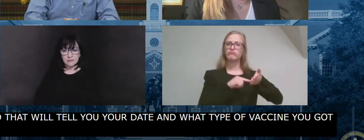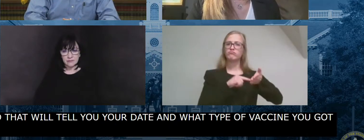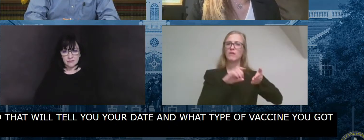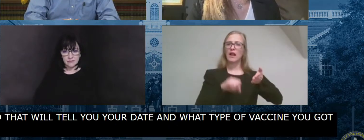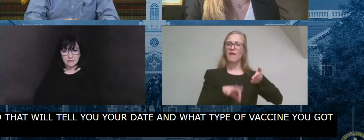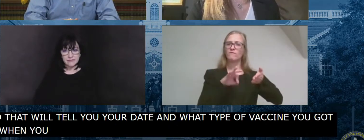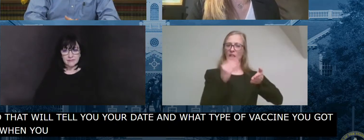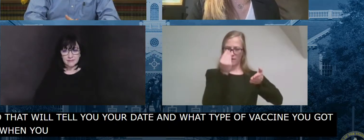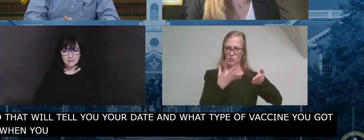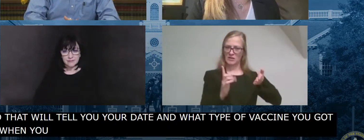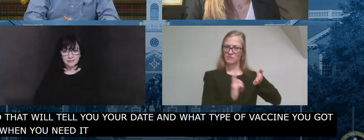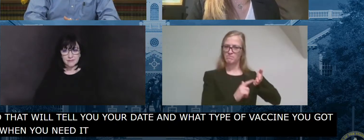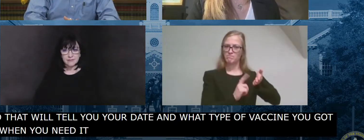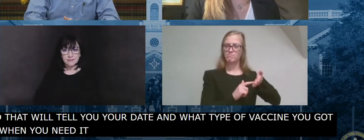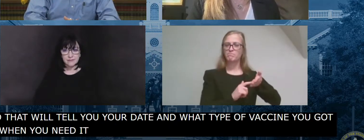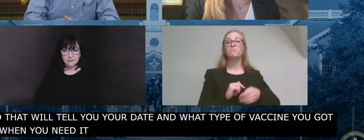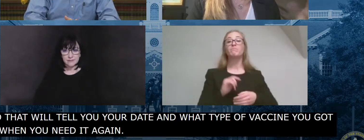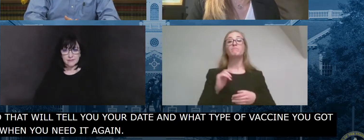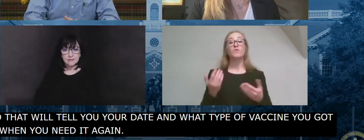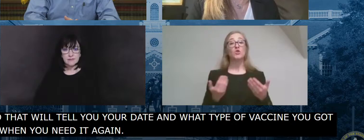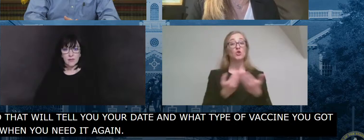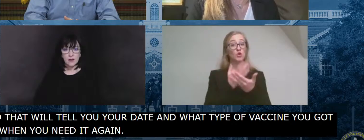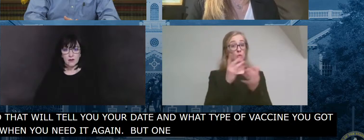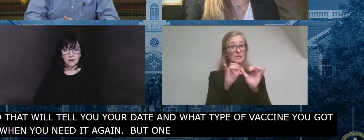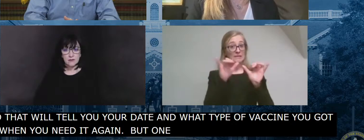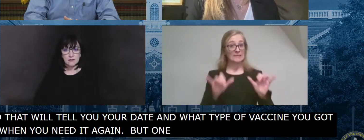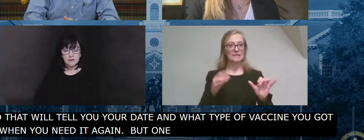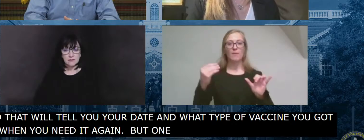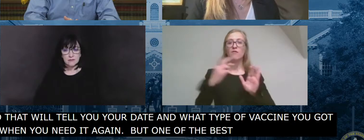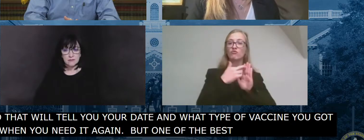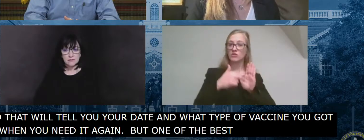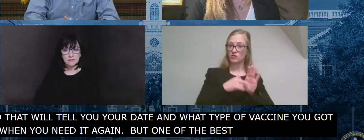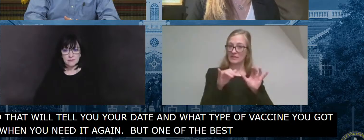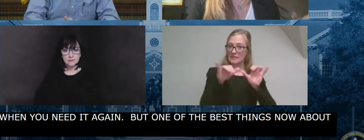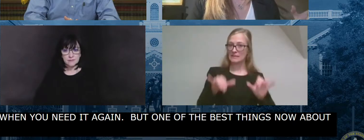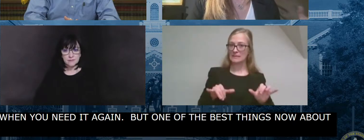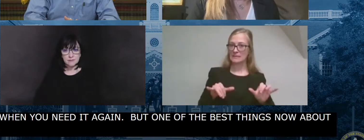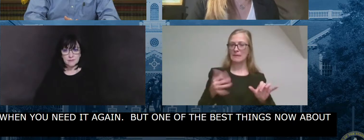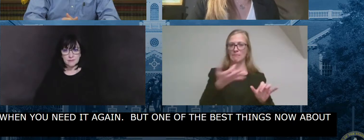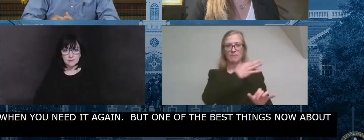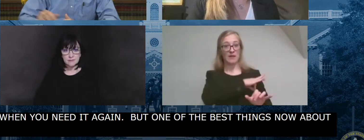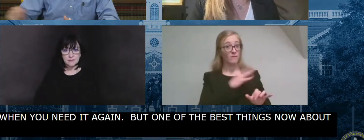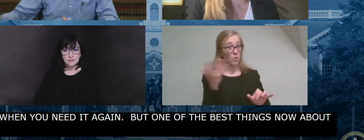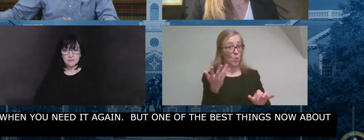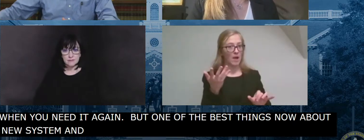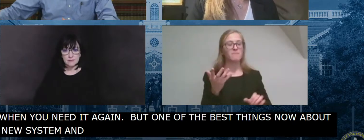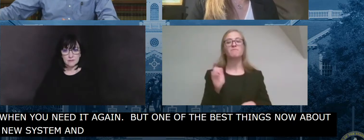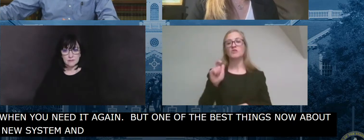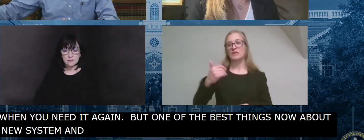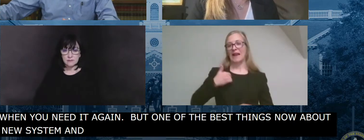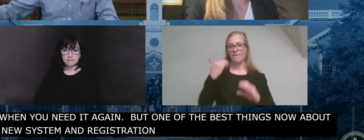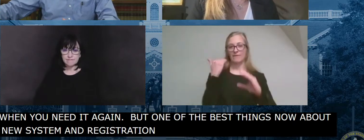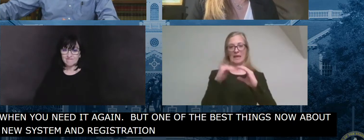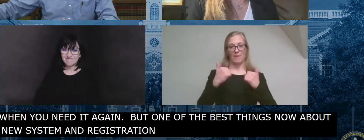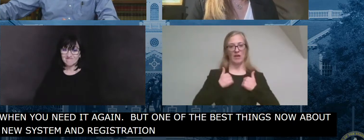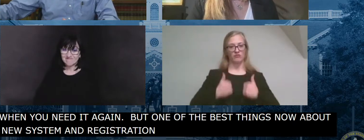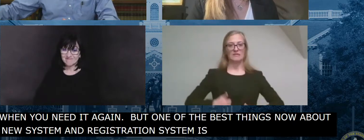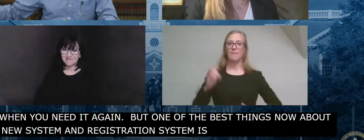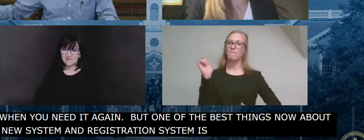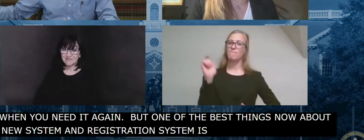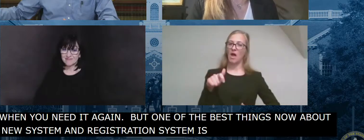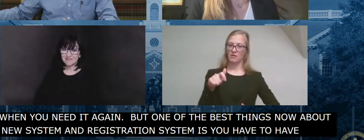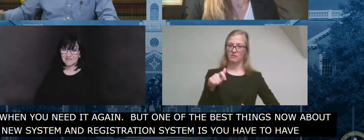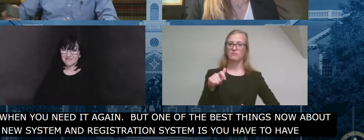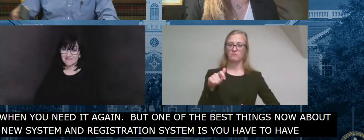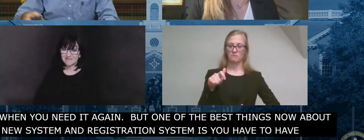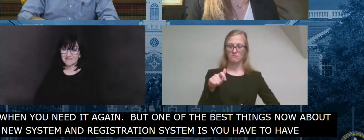best things now about this new system and the registration systems is that you have to have an email address to